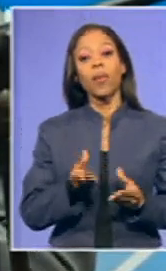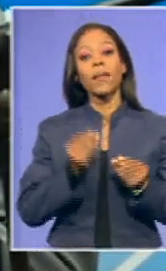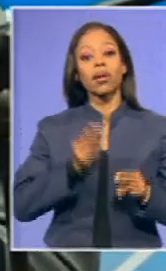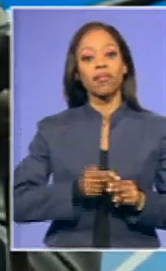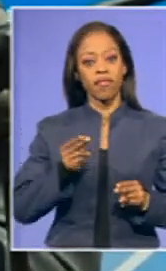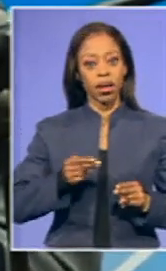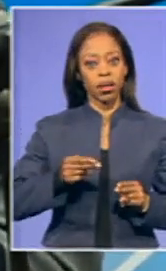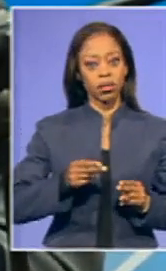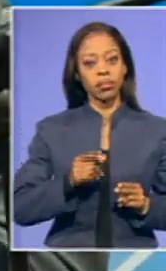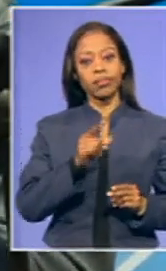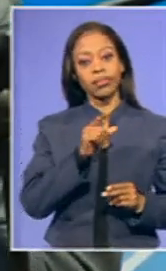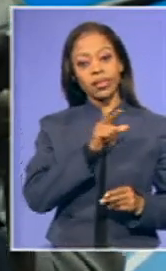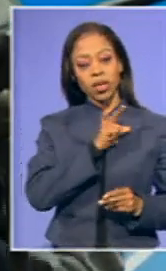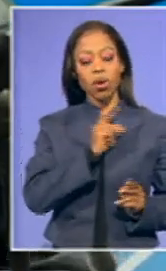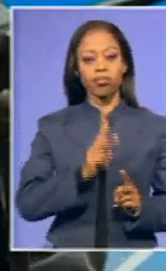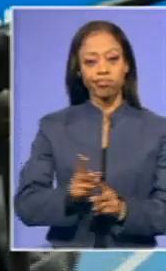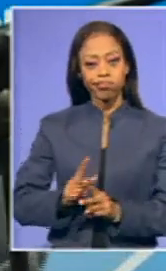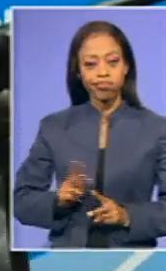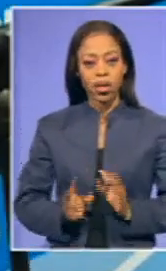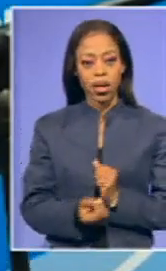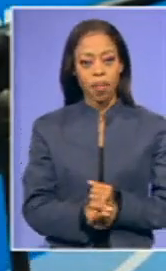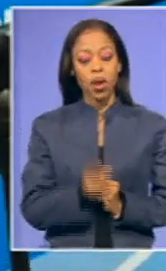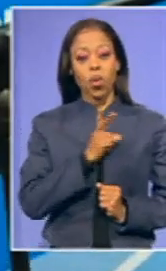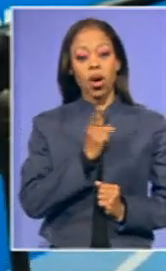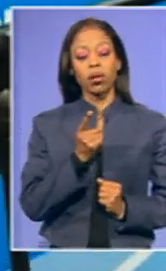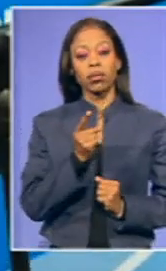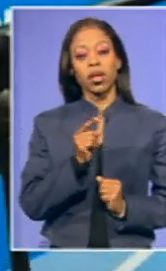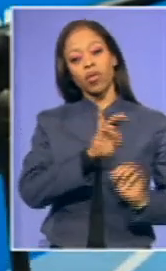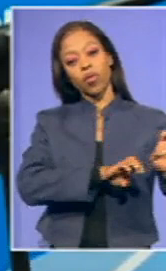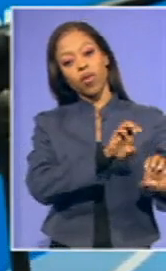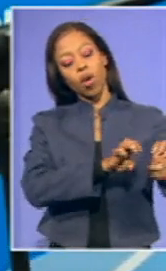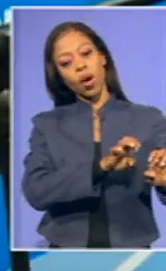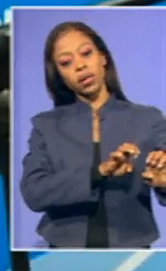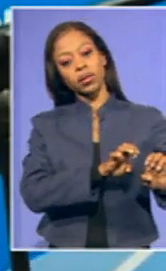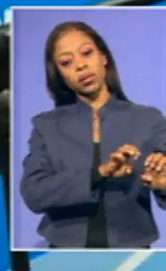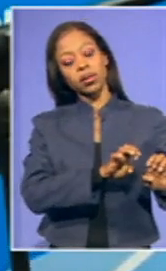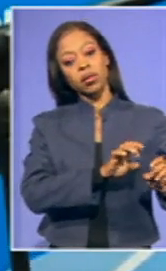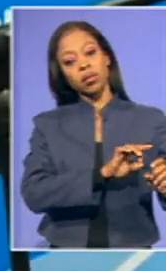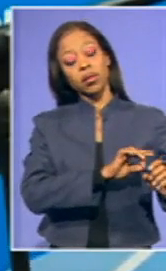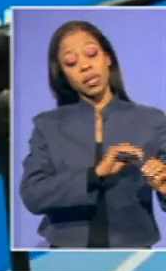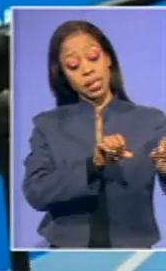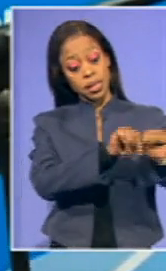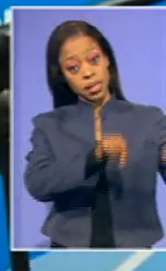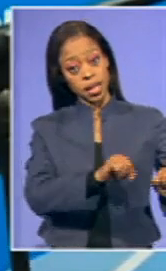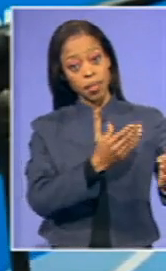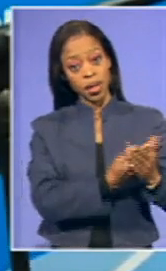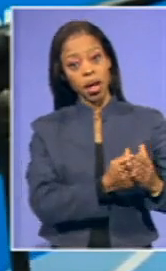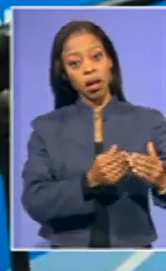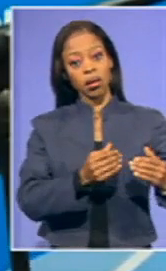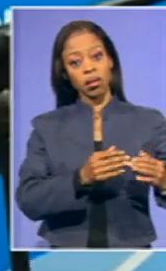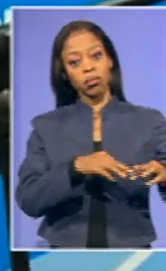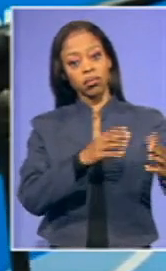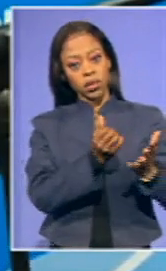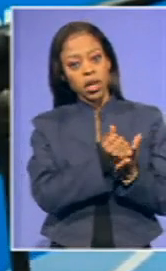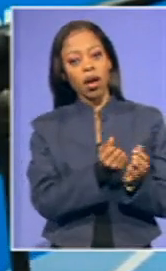lining. So that was part of the preparations, because if we look at the capacity of the system, we